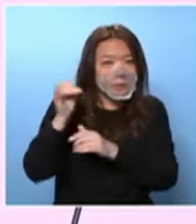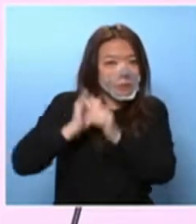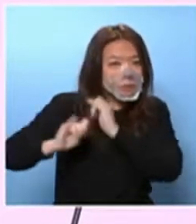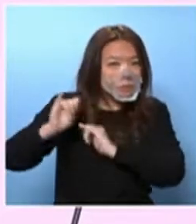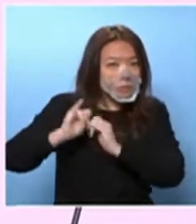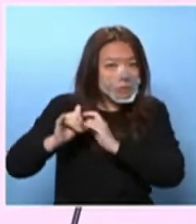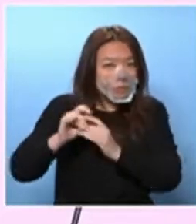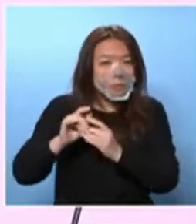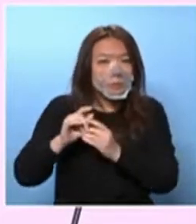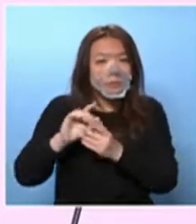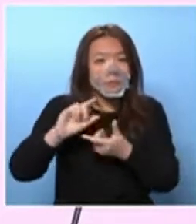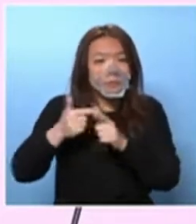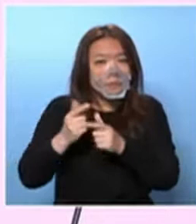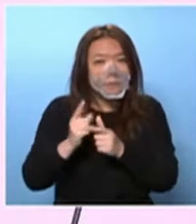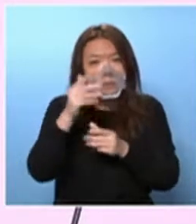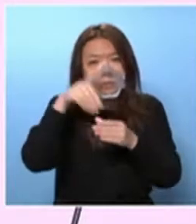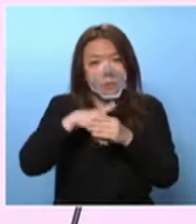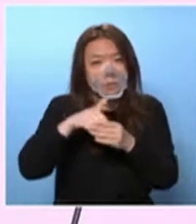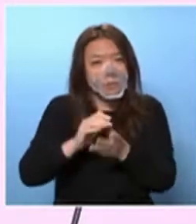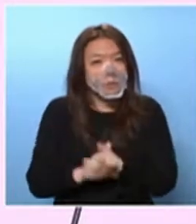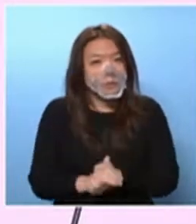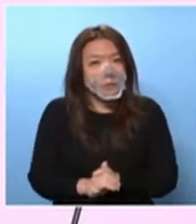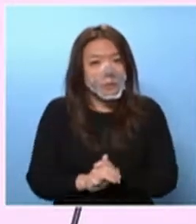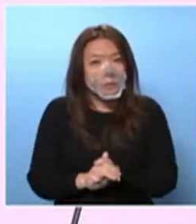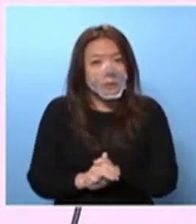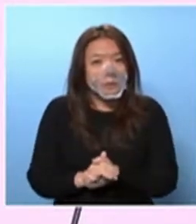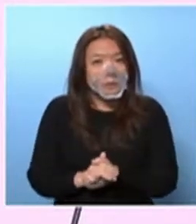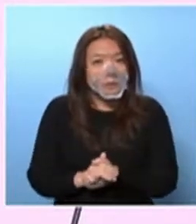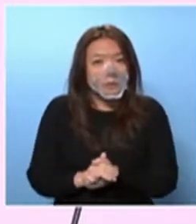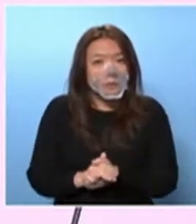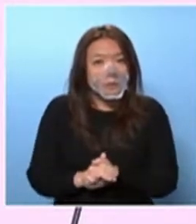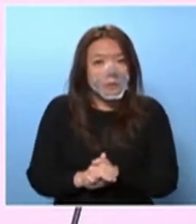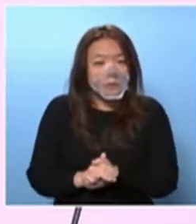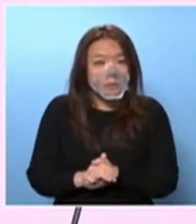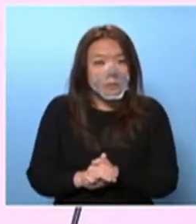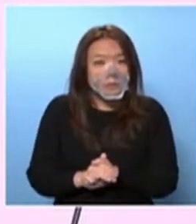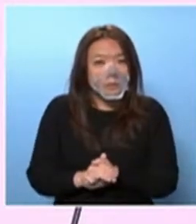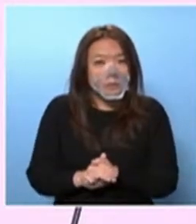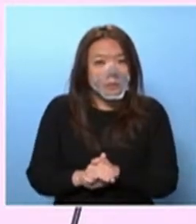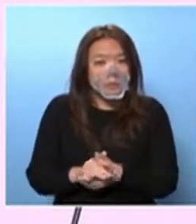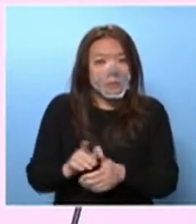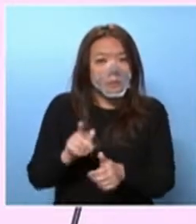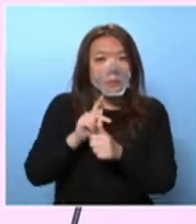with potential in listing through an unconventional initial offering and providing a new